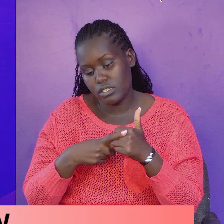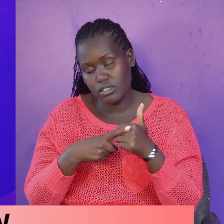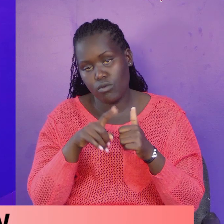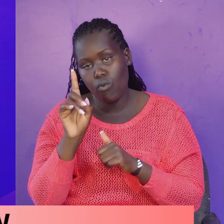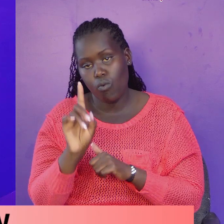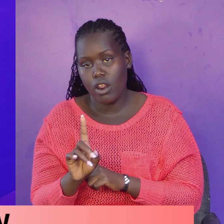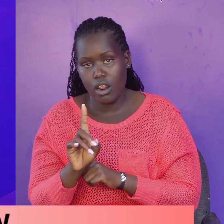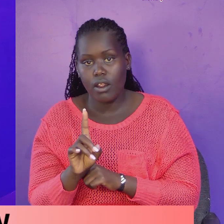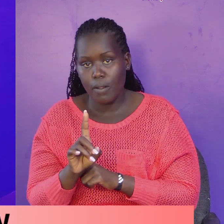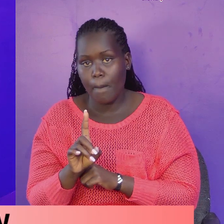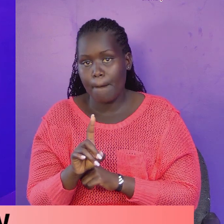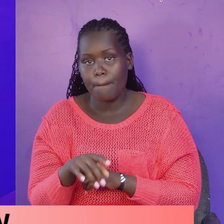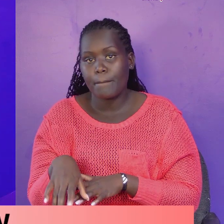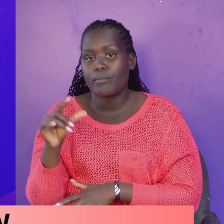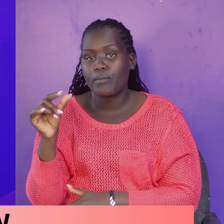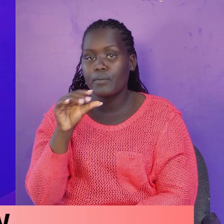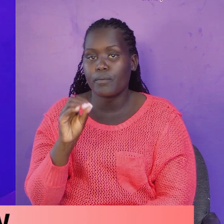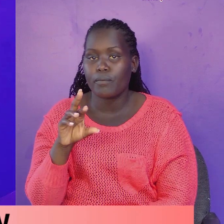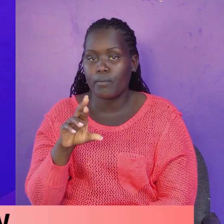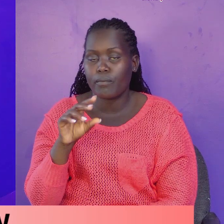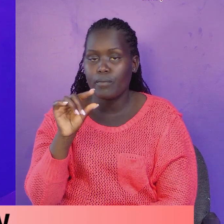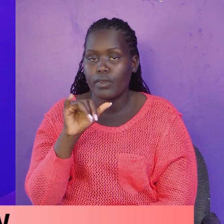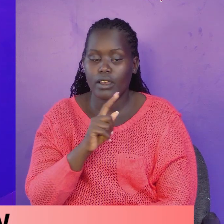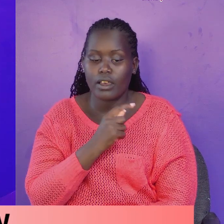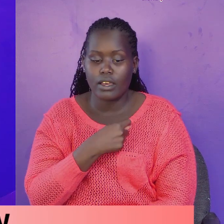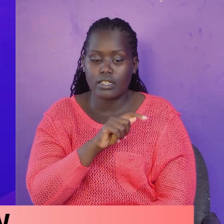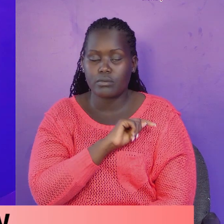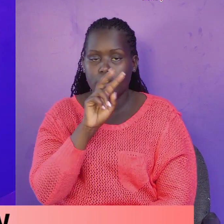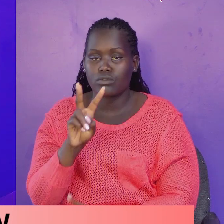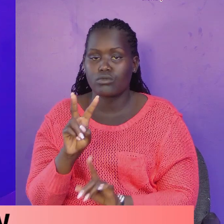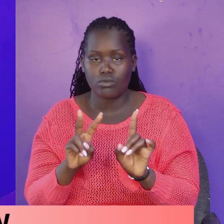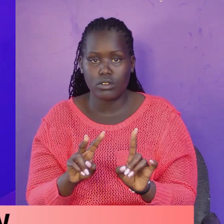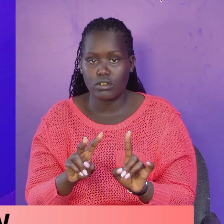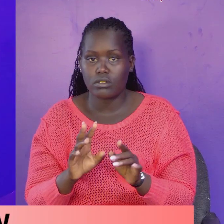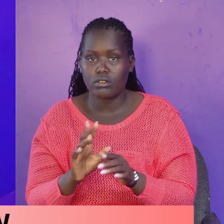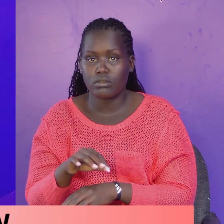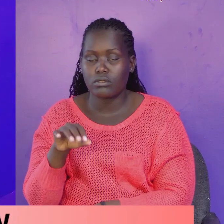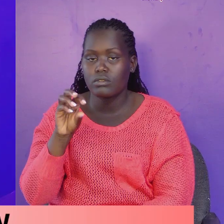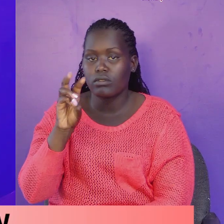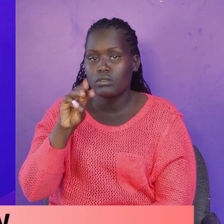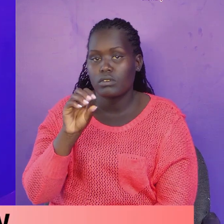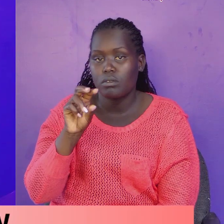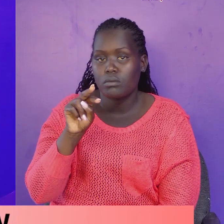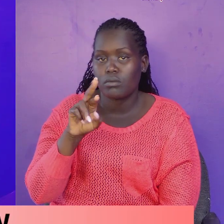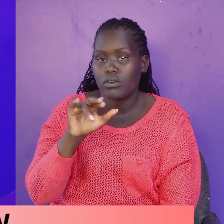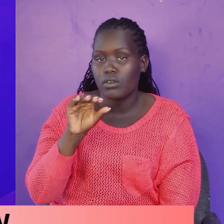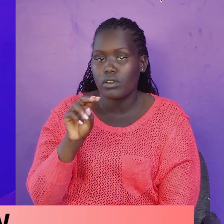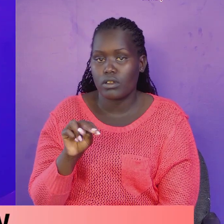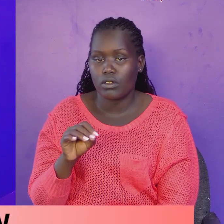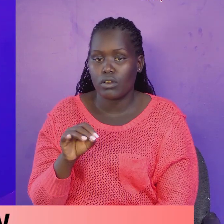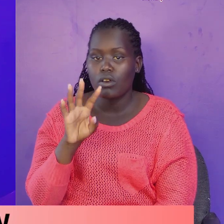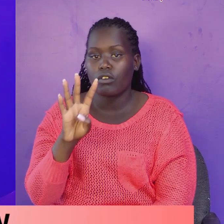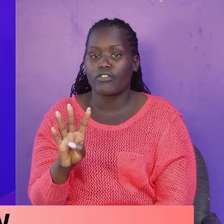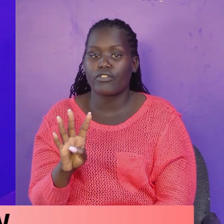versus Georgia, it was a 2-0 win for Spain. San Marino versus Cyprus, it was a 4-0 win